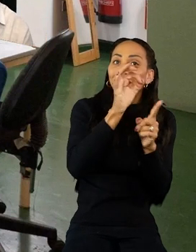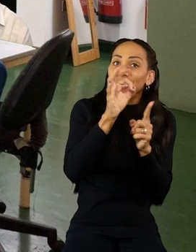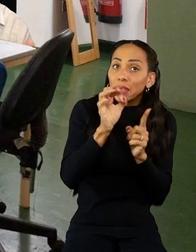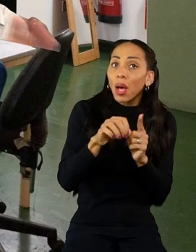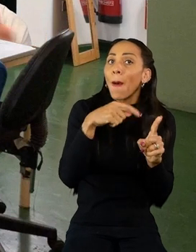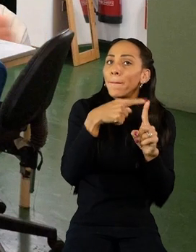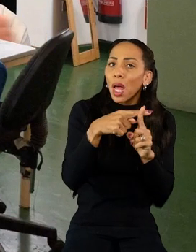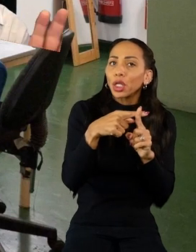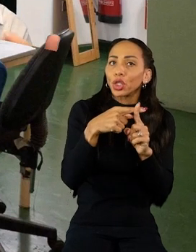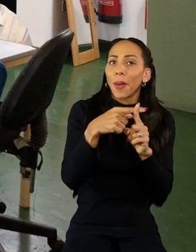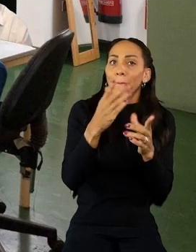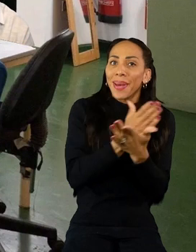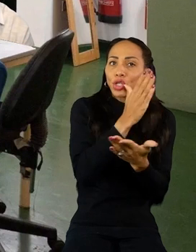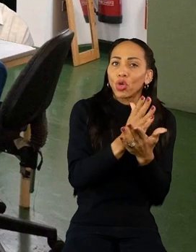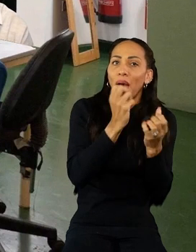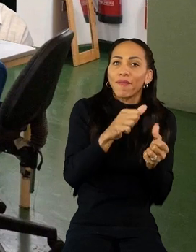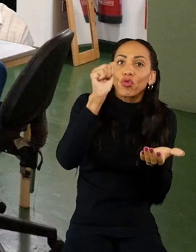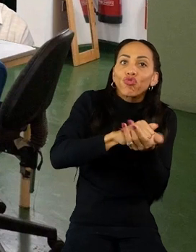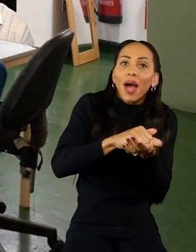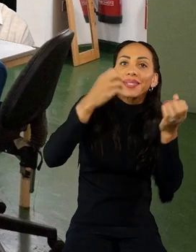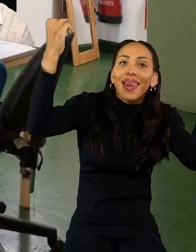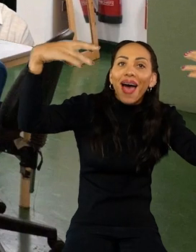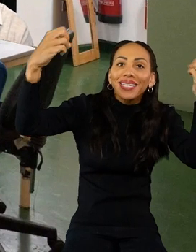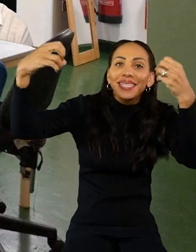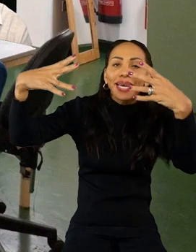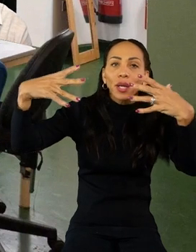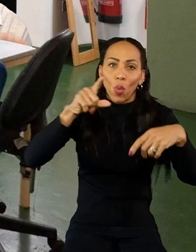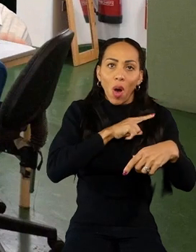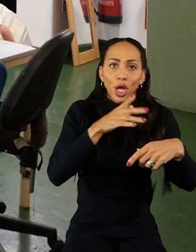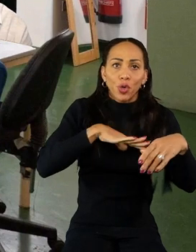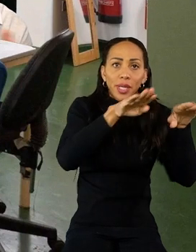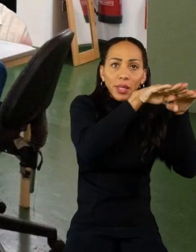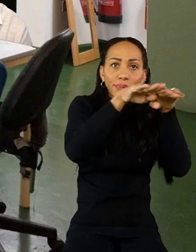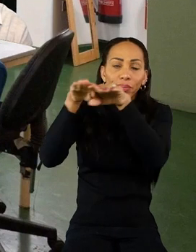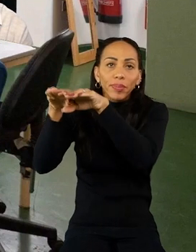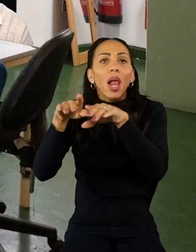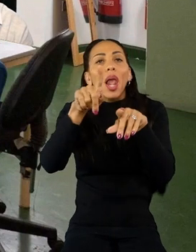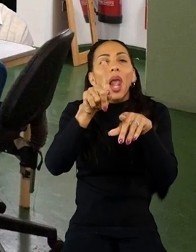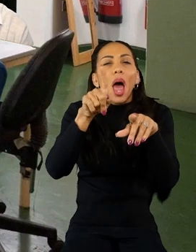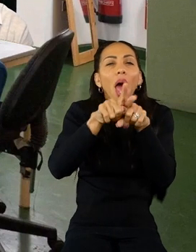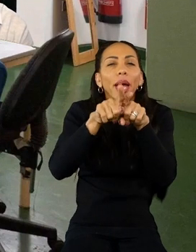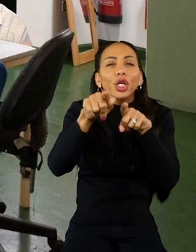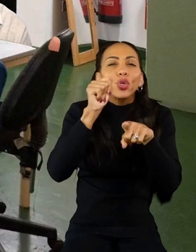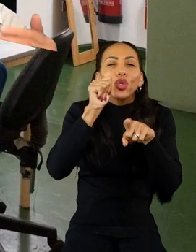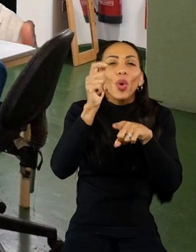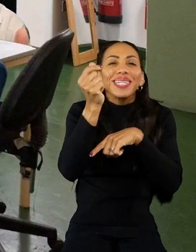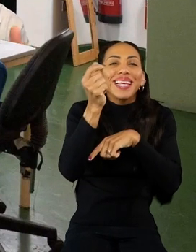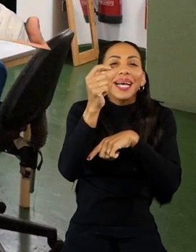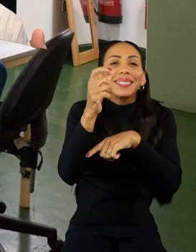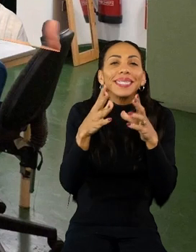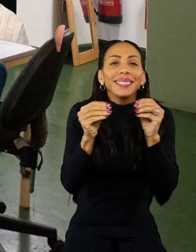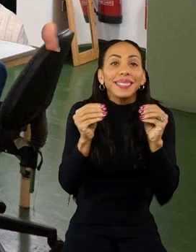up correctly and get the right lighting and so on, so that it's consistent across people. And